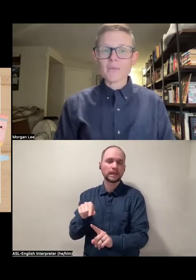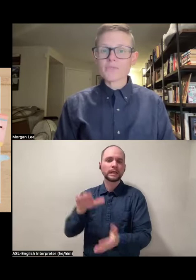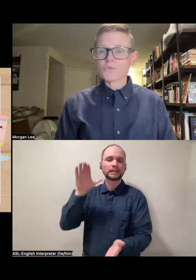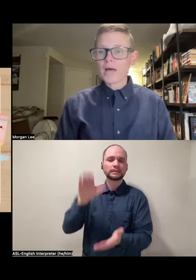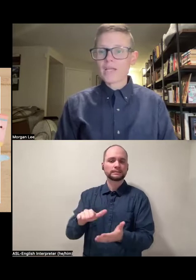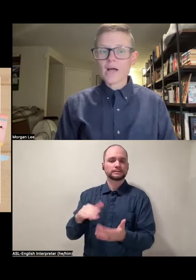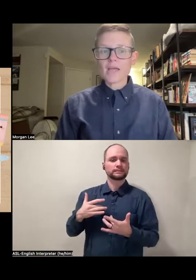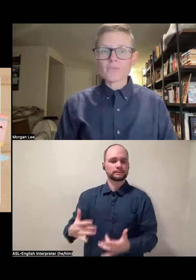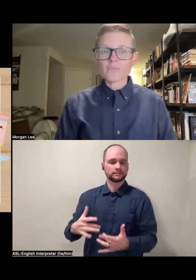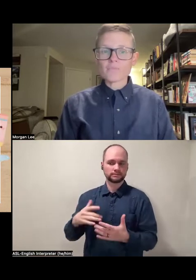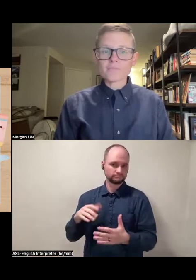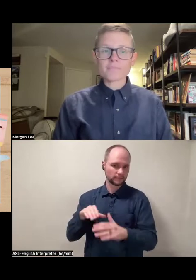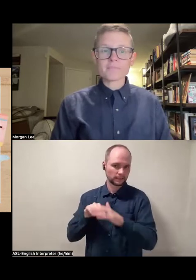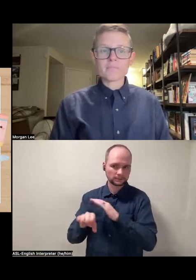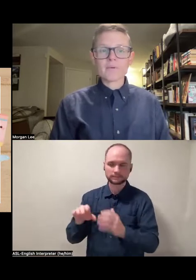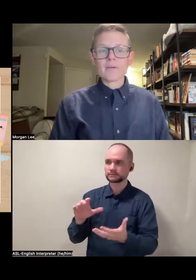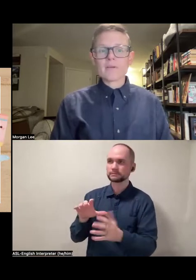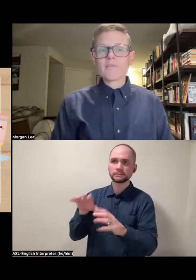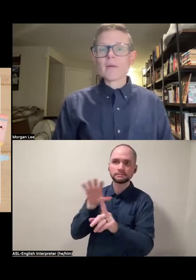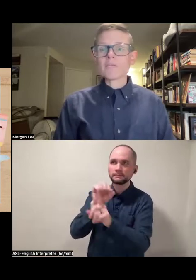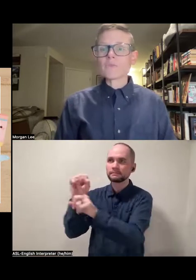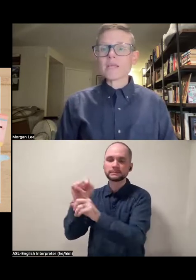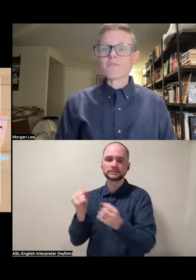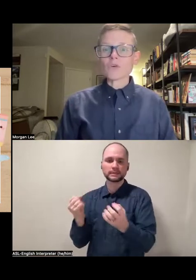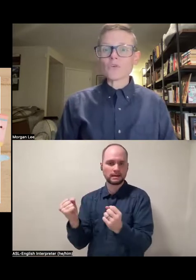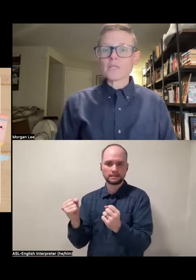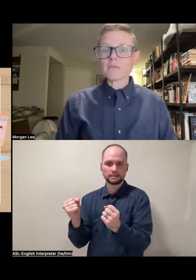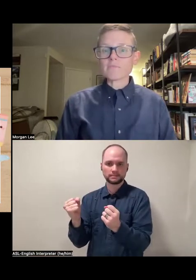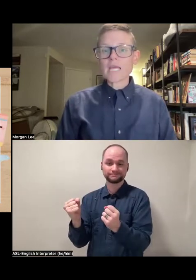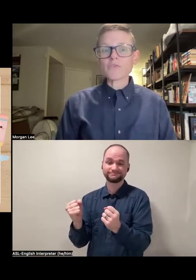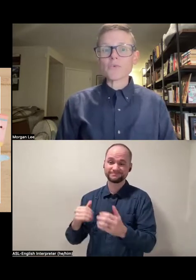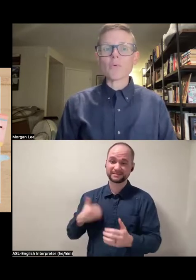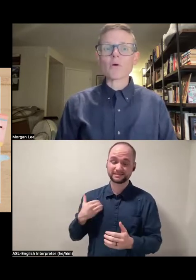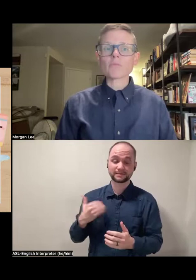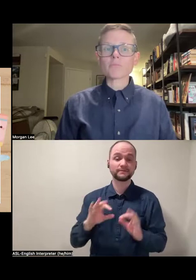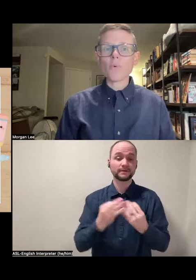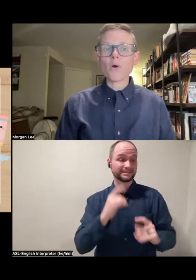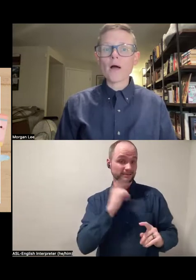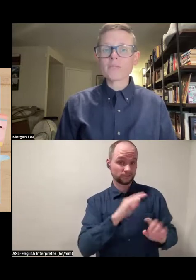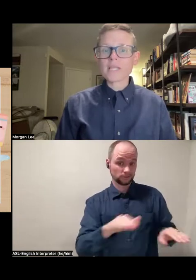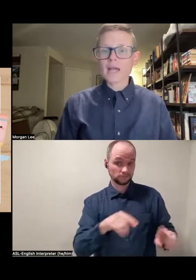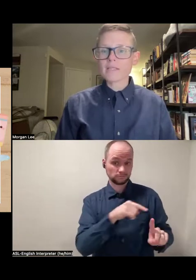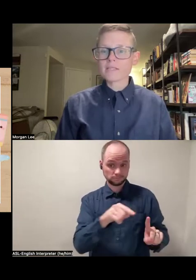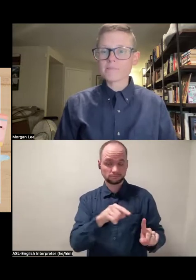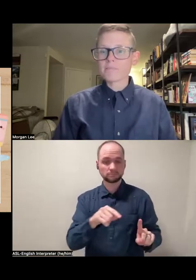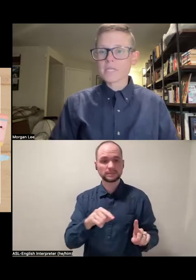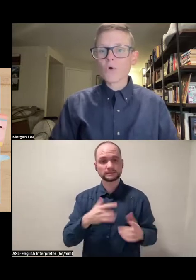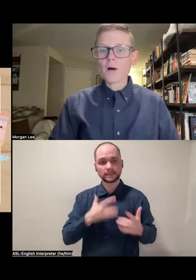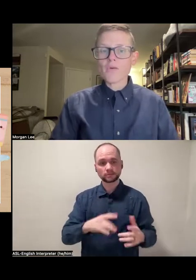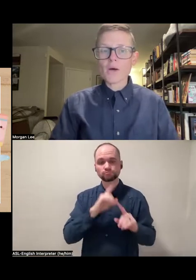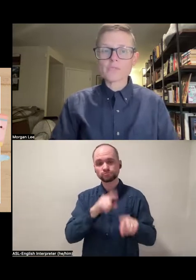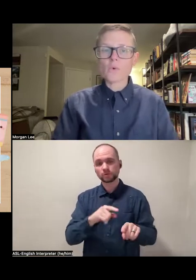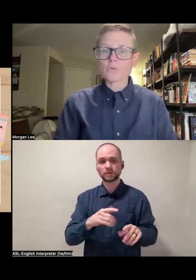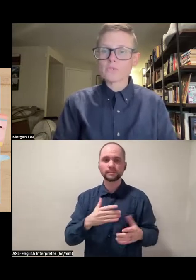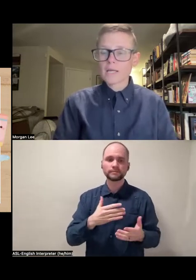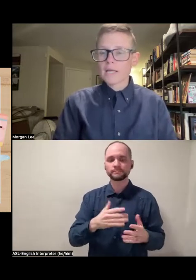sign language at a young age. Families with deaf children tend to report poor health status, single